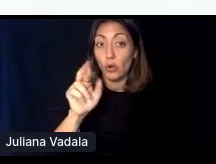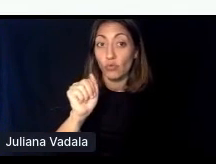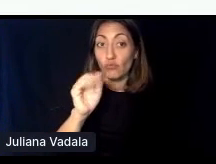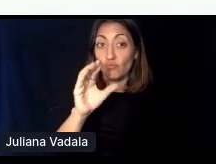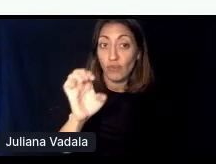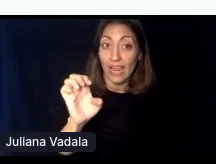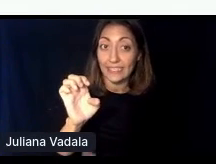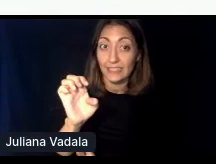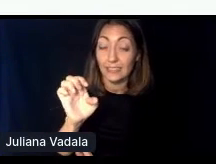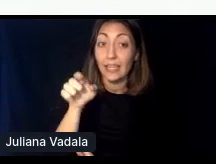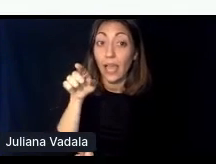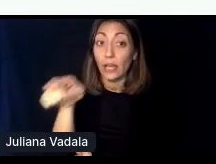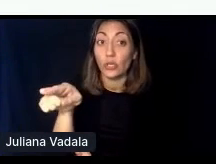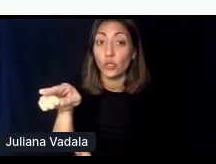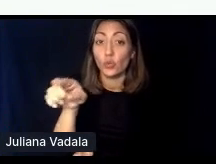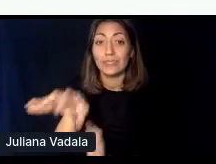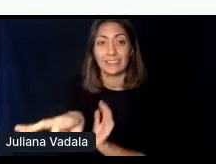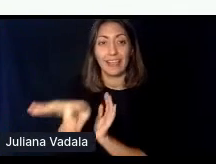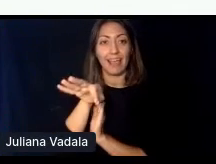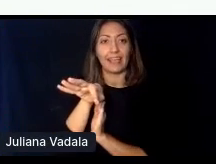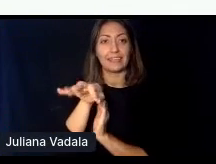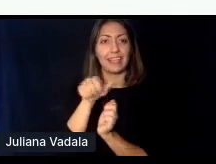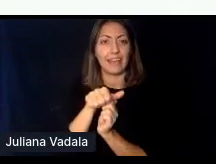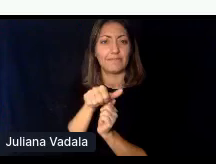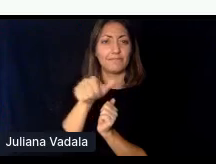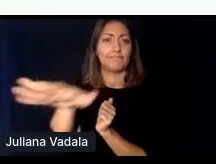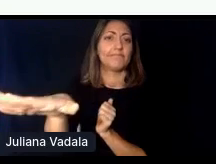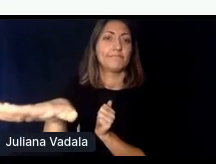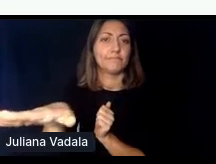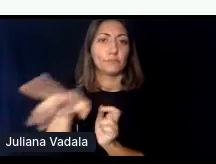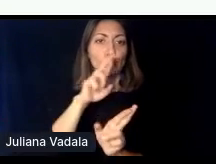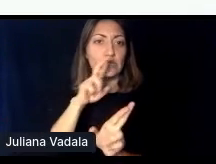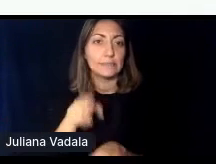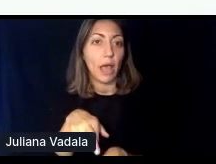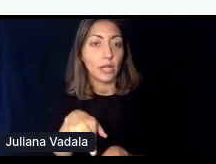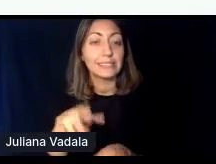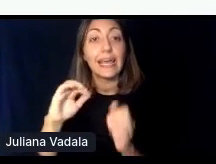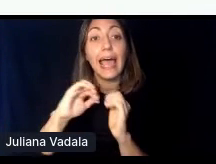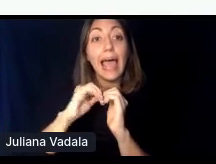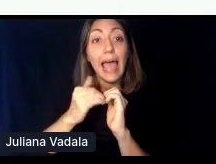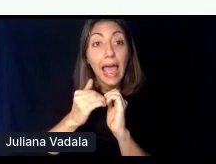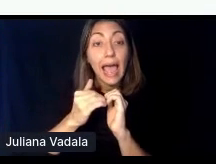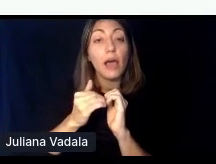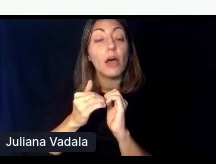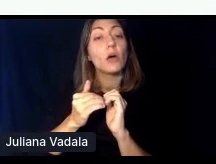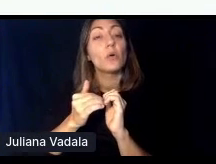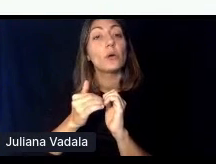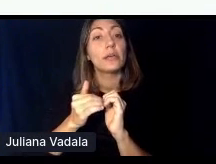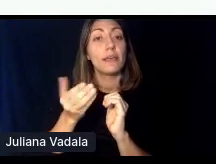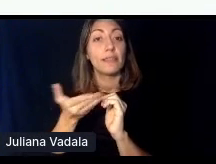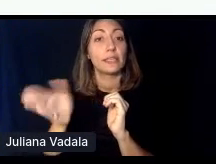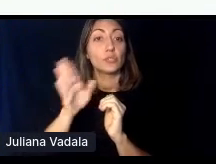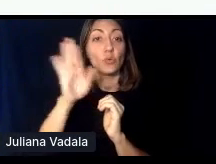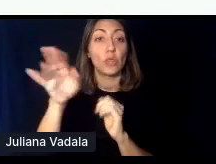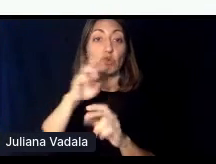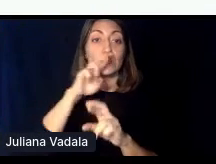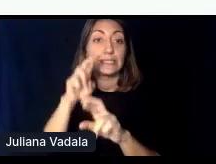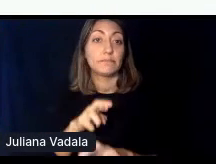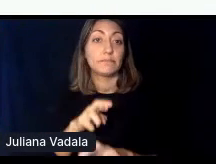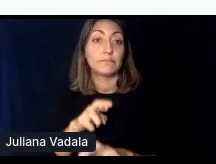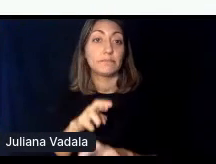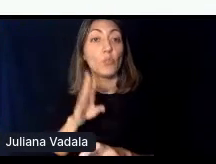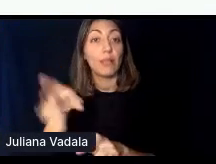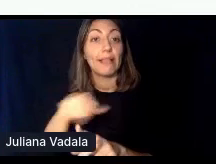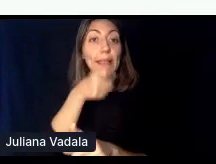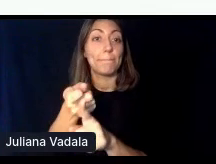that describes how Democrats' platforms are going to benefit communities of color. And this is the first time in your texting shifts